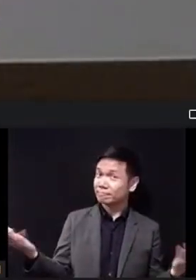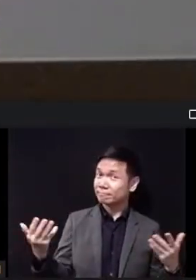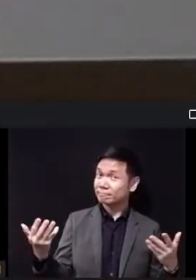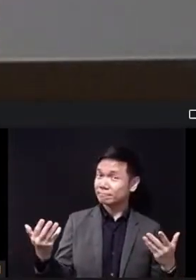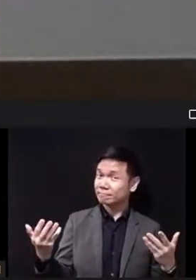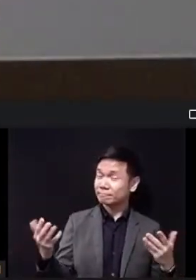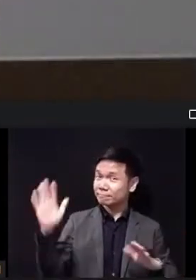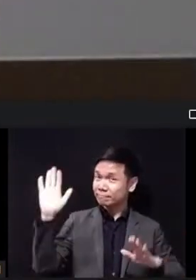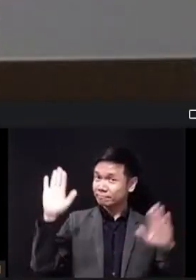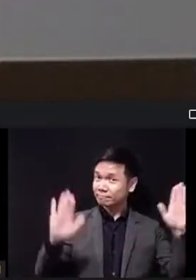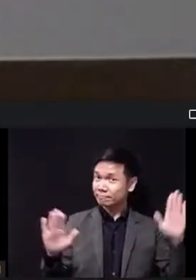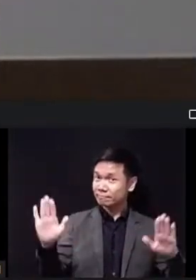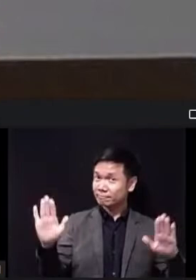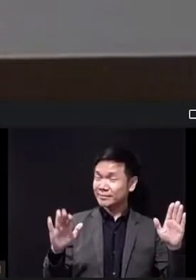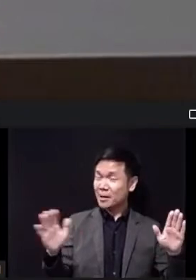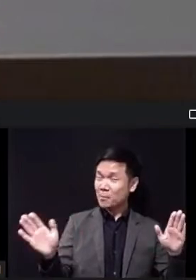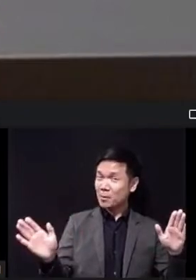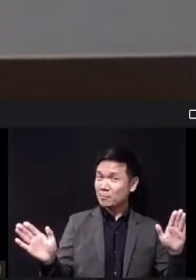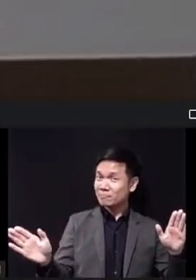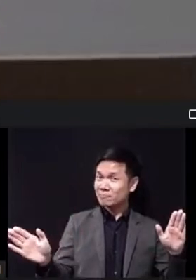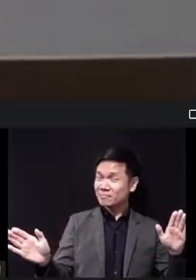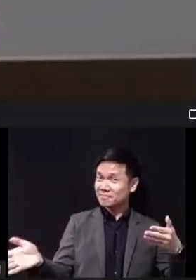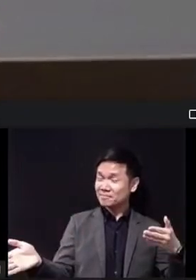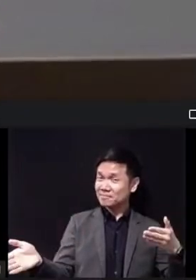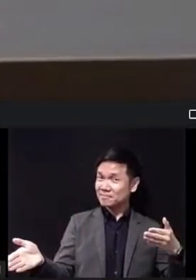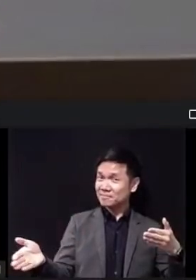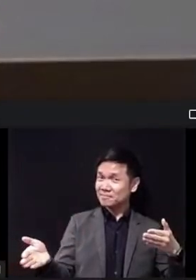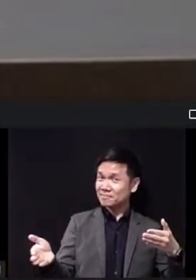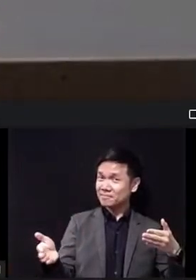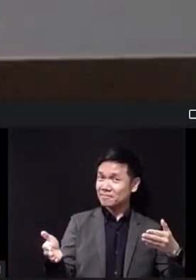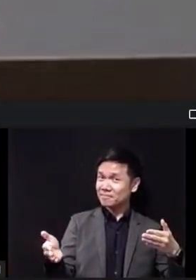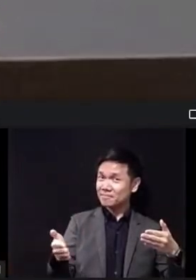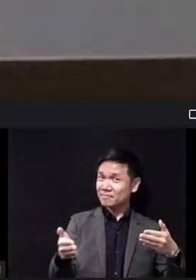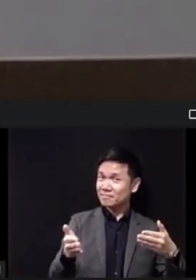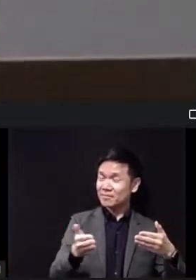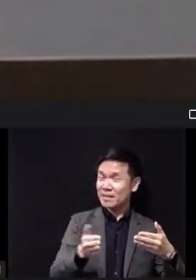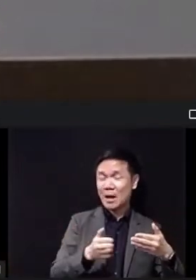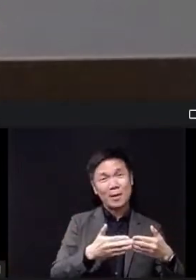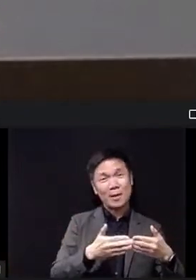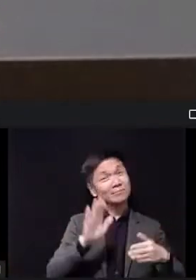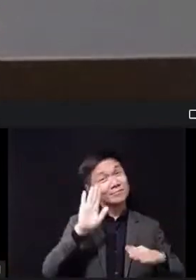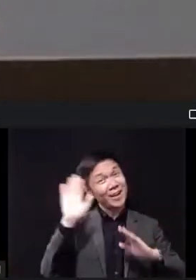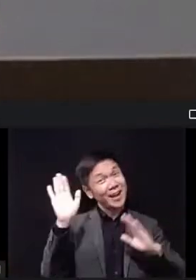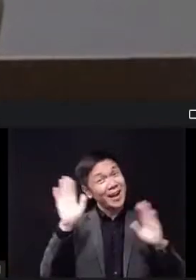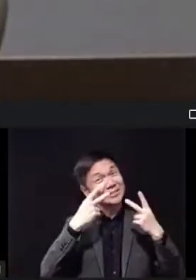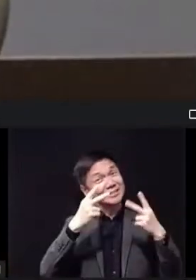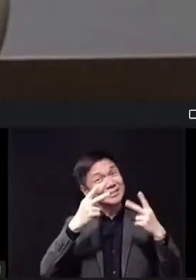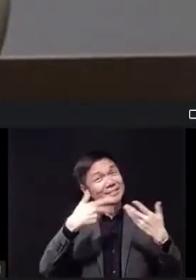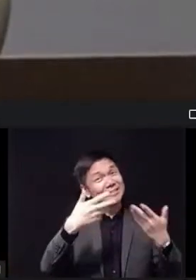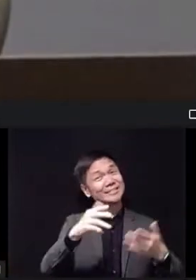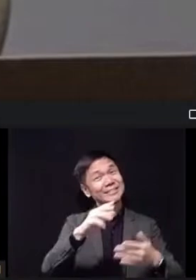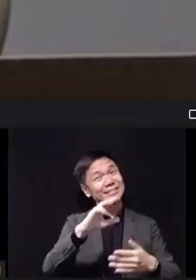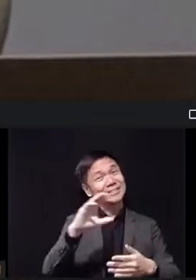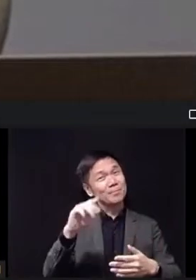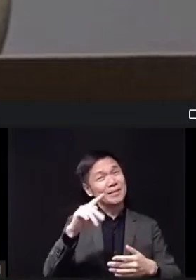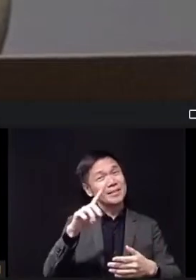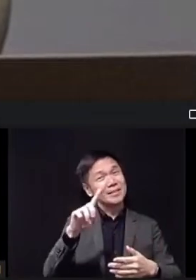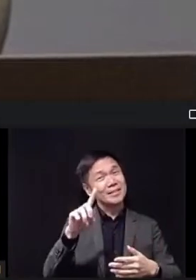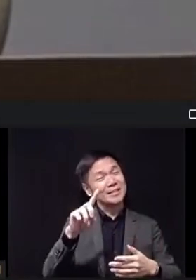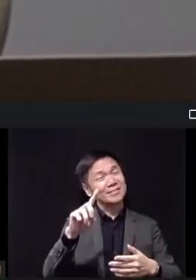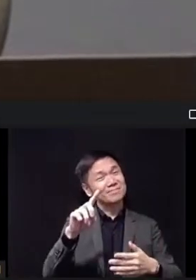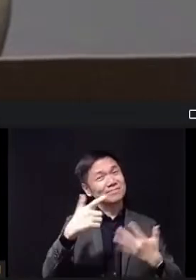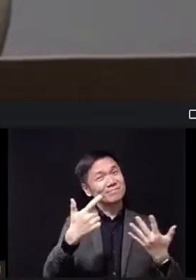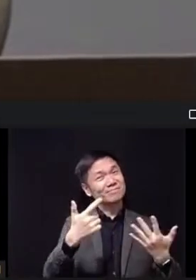before we say goodbye and say au revoir, see you at CPD 57.